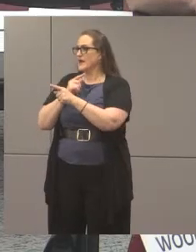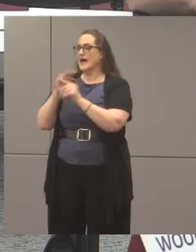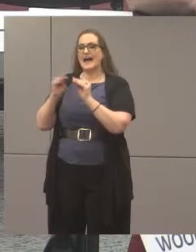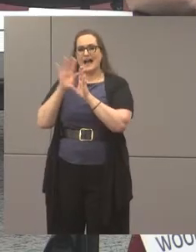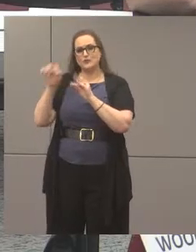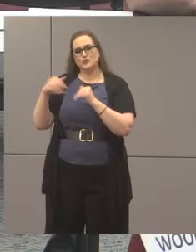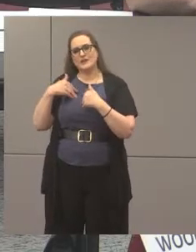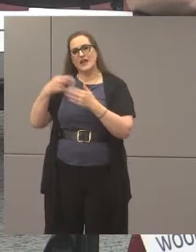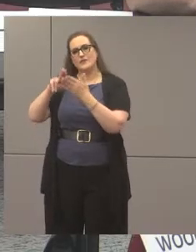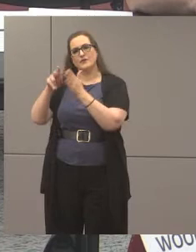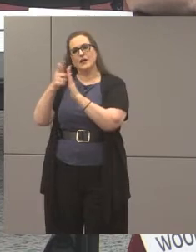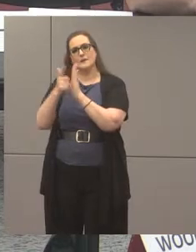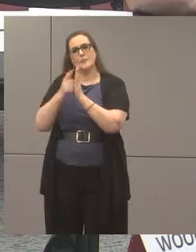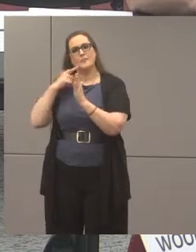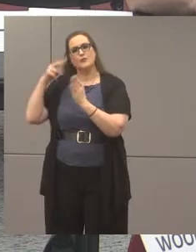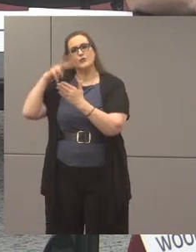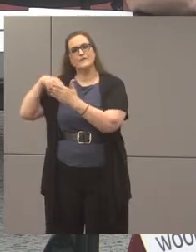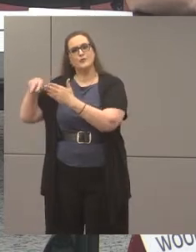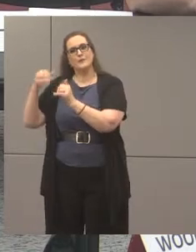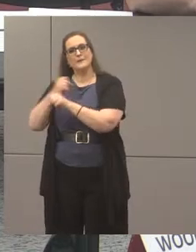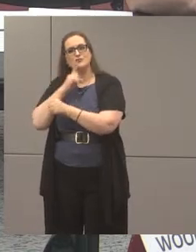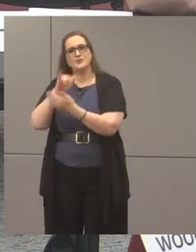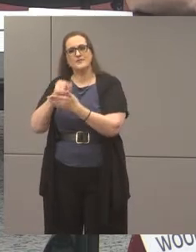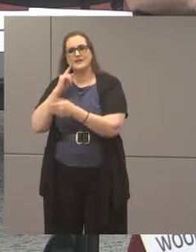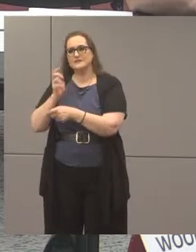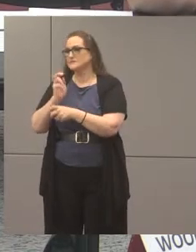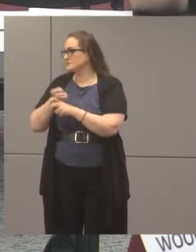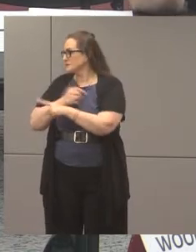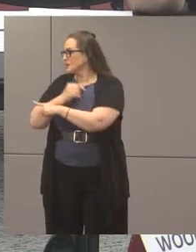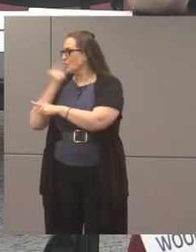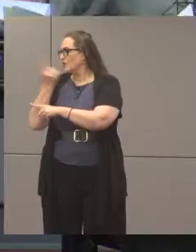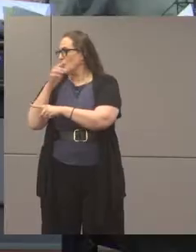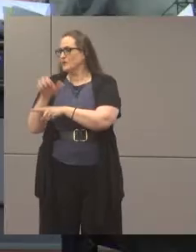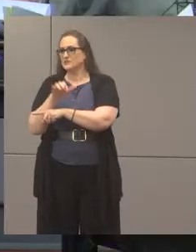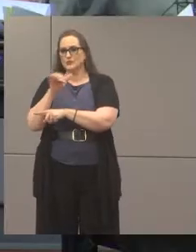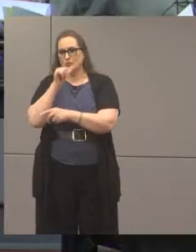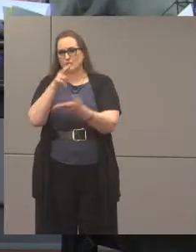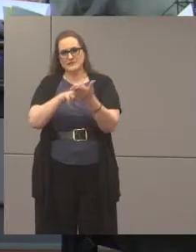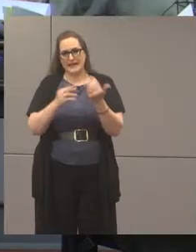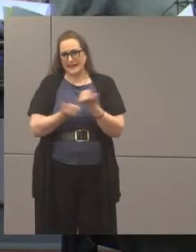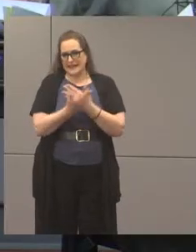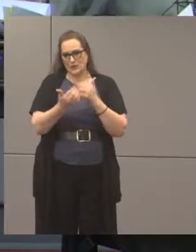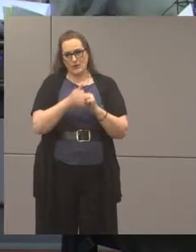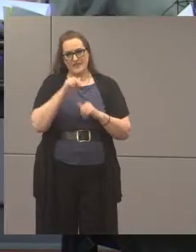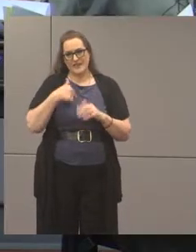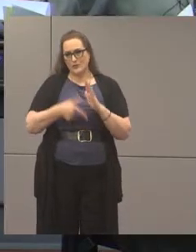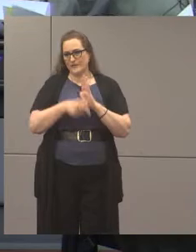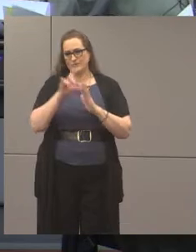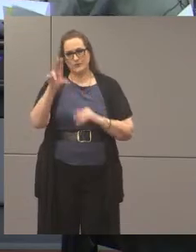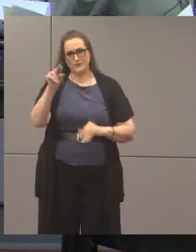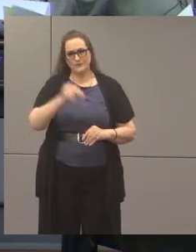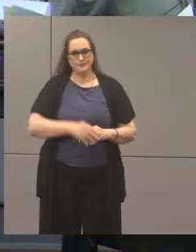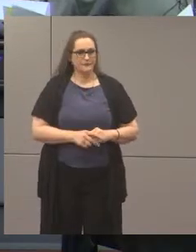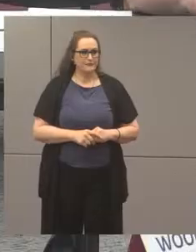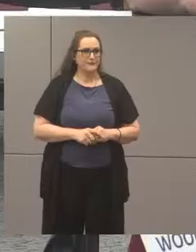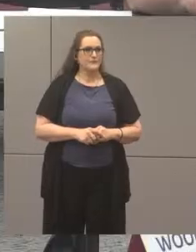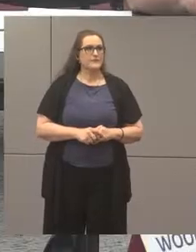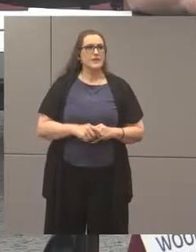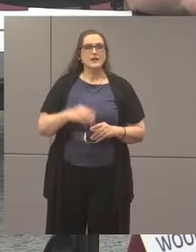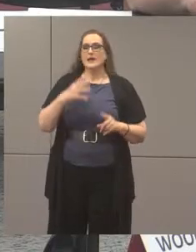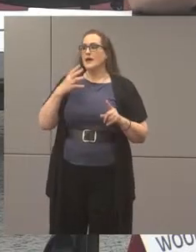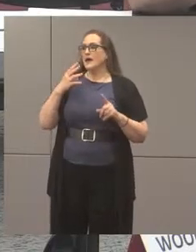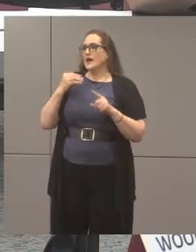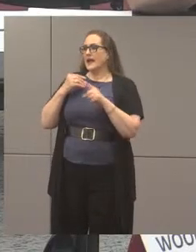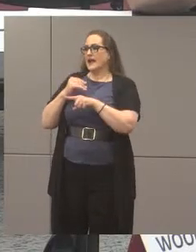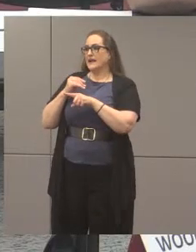have an attorney review the contract for us, just to make sure it's ironclad. We always do. Yes. Yeah, We don't sign anything without the review. yeah. So, and